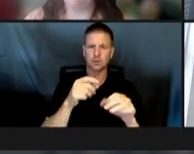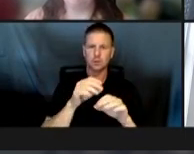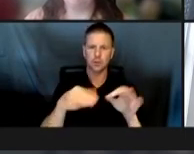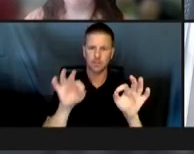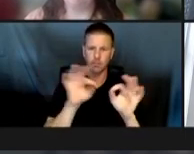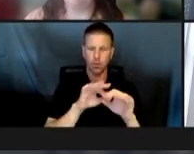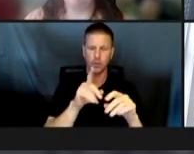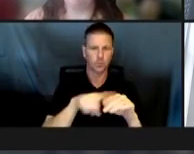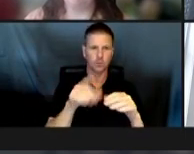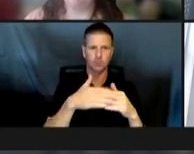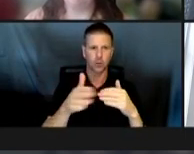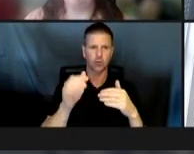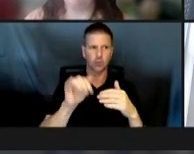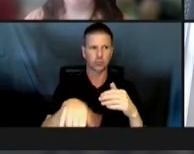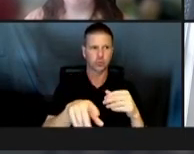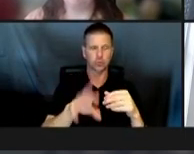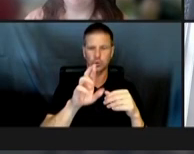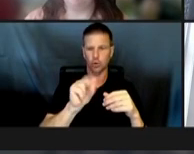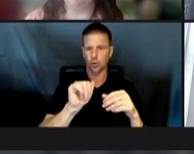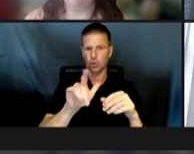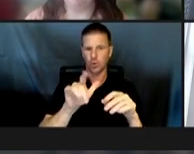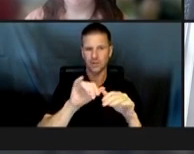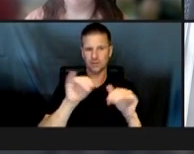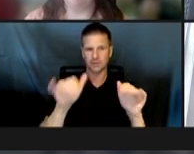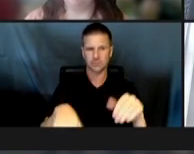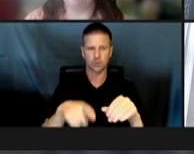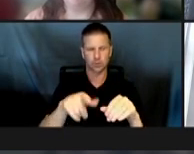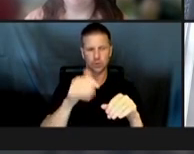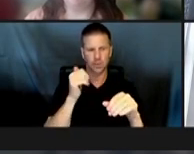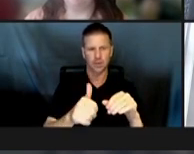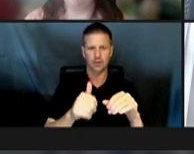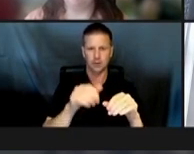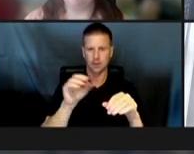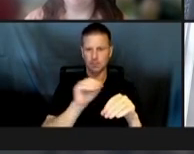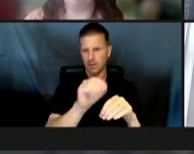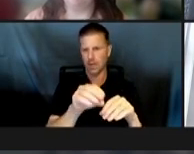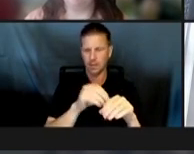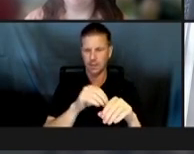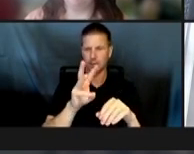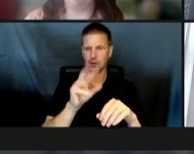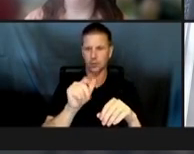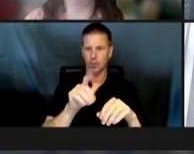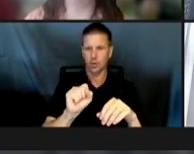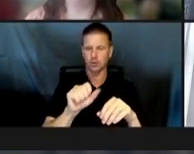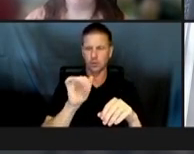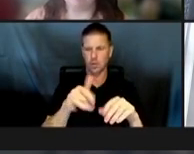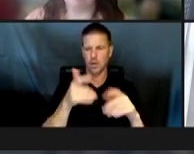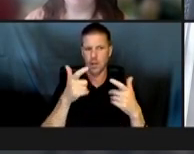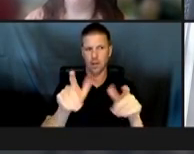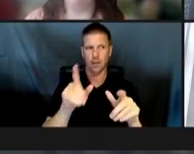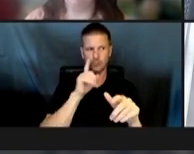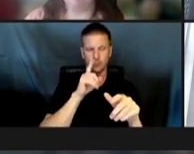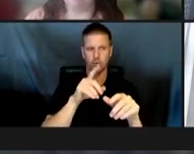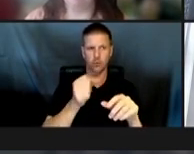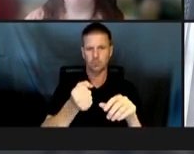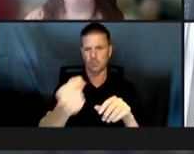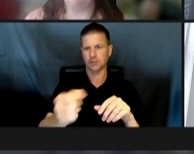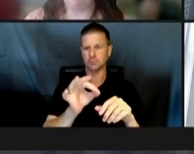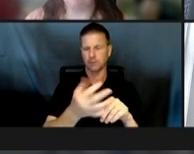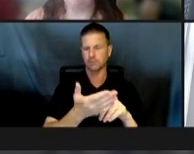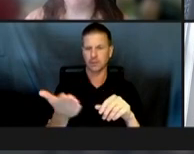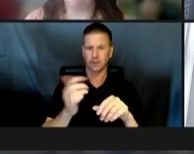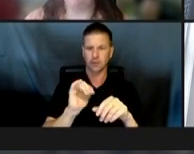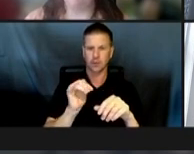goes beyond that, where there's rail systems that you can actually embed in walls that allow for placement of things